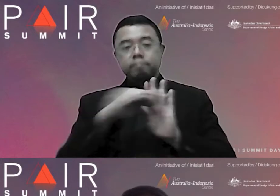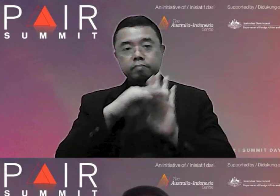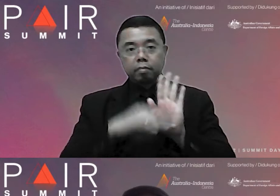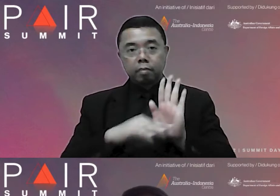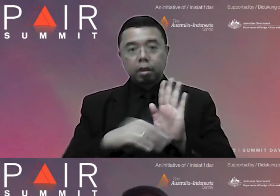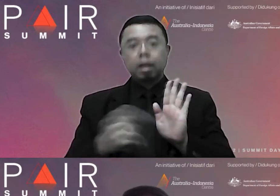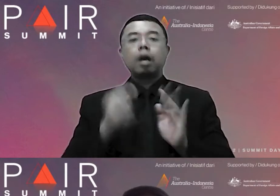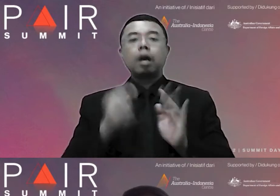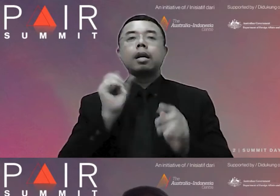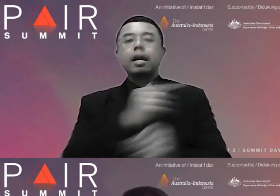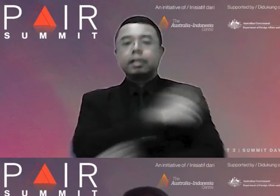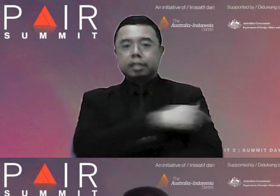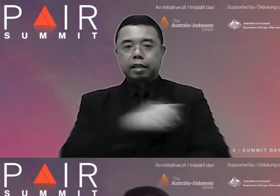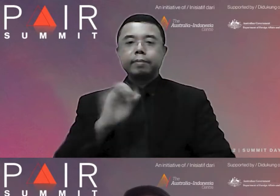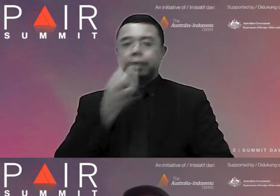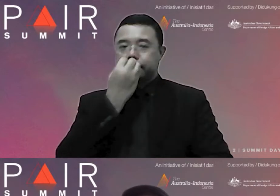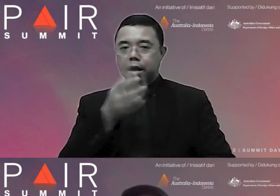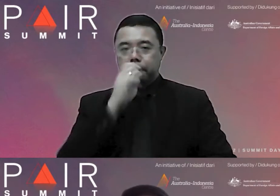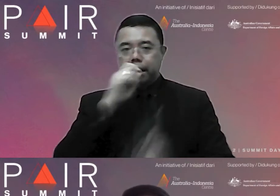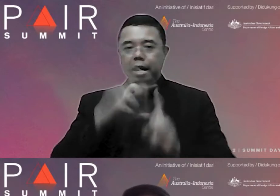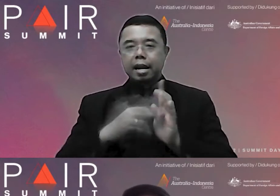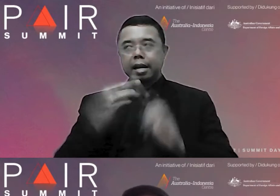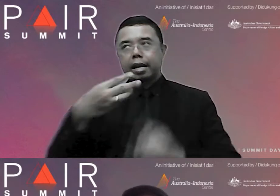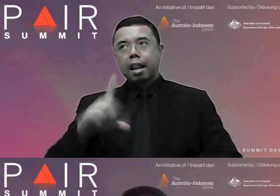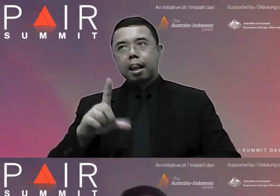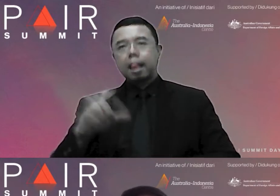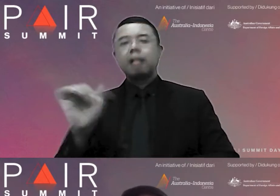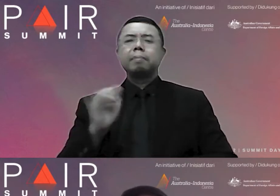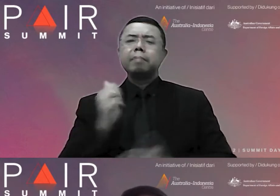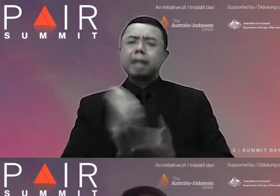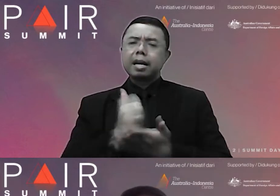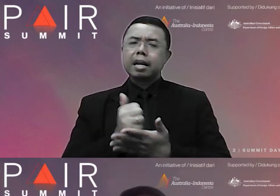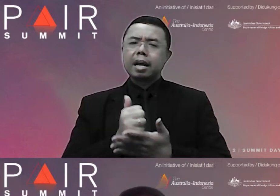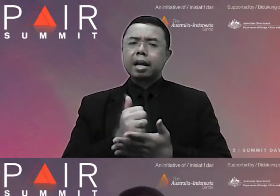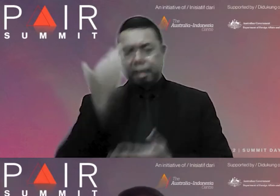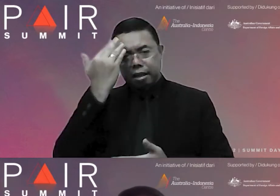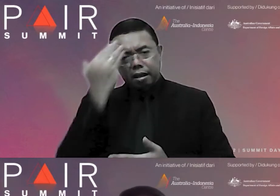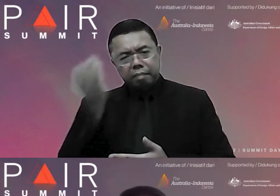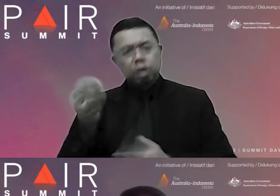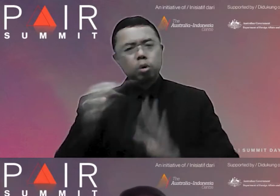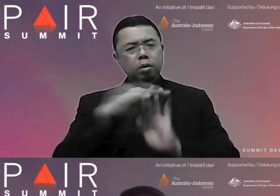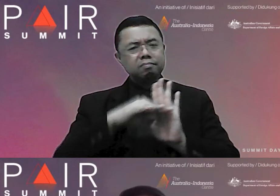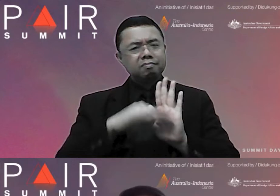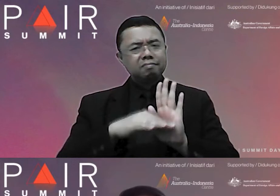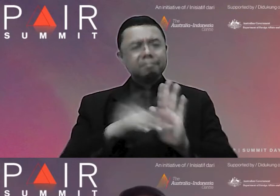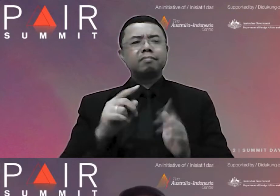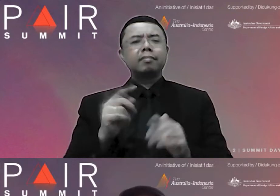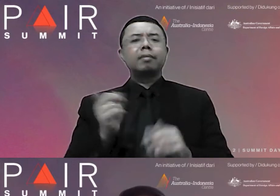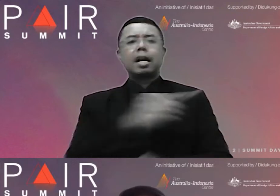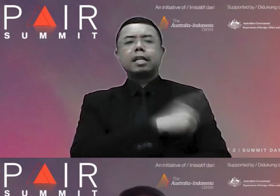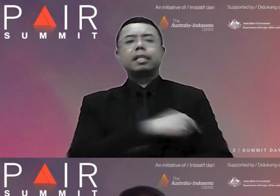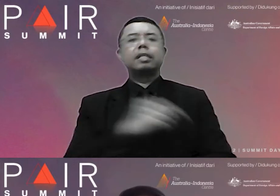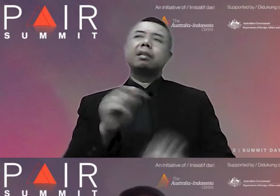of fluctuated based on where it start with the pandemic. Maybe as